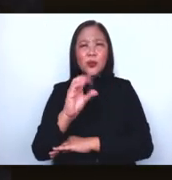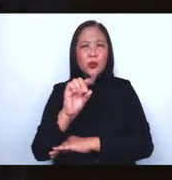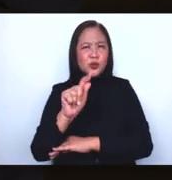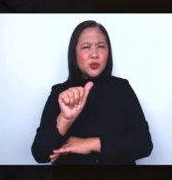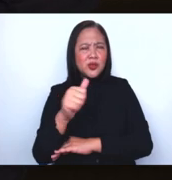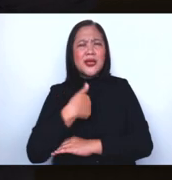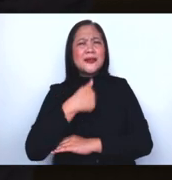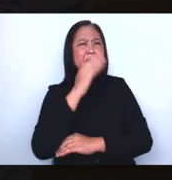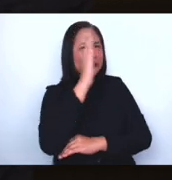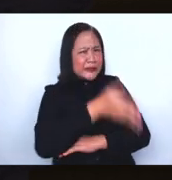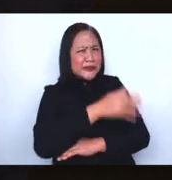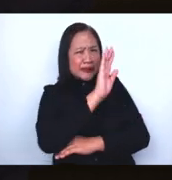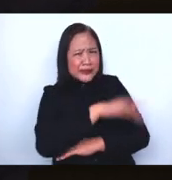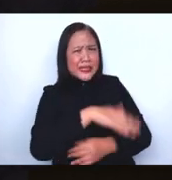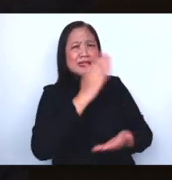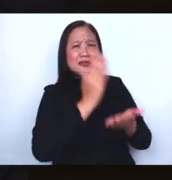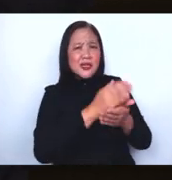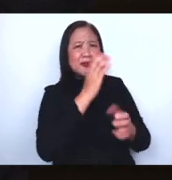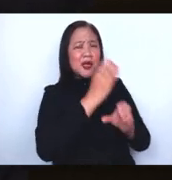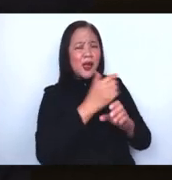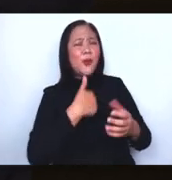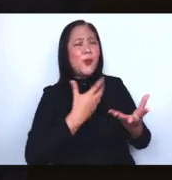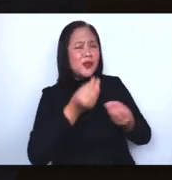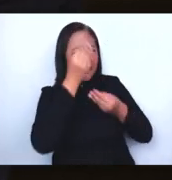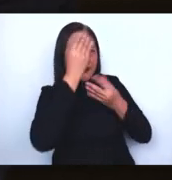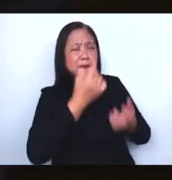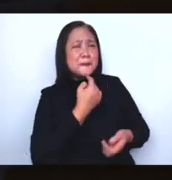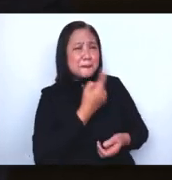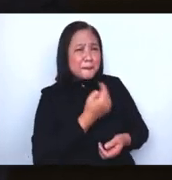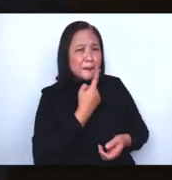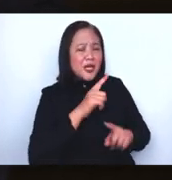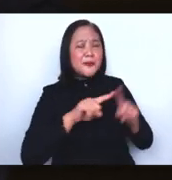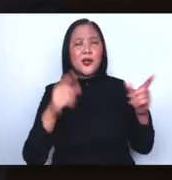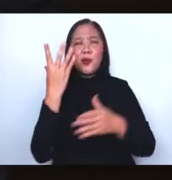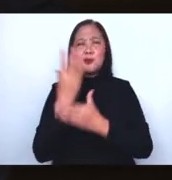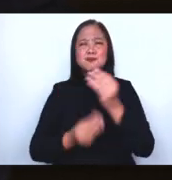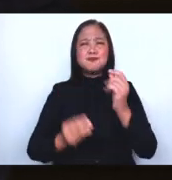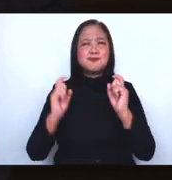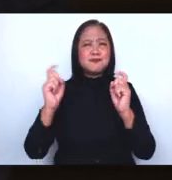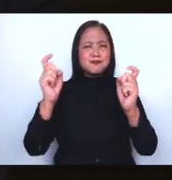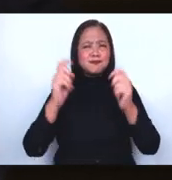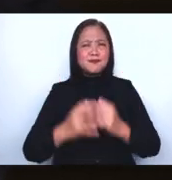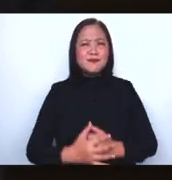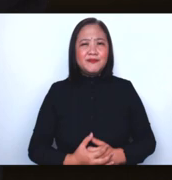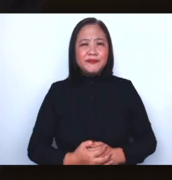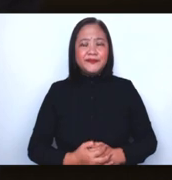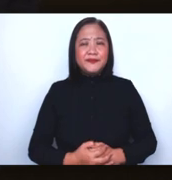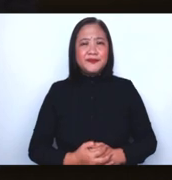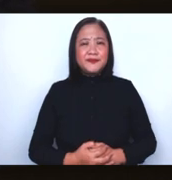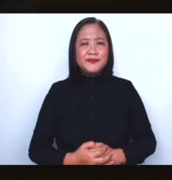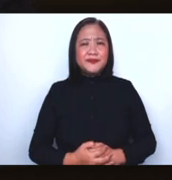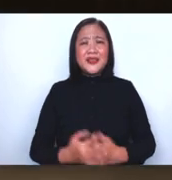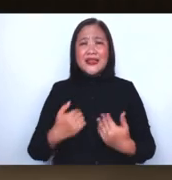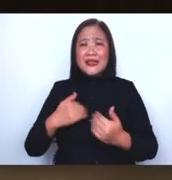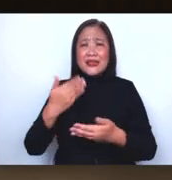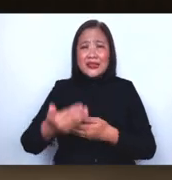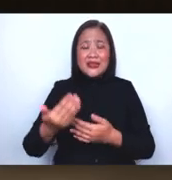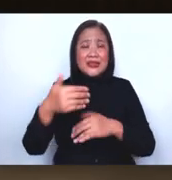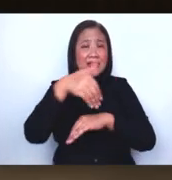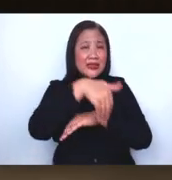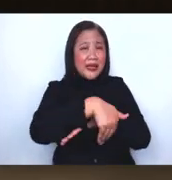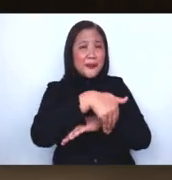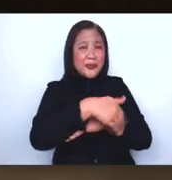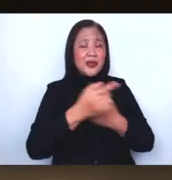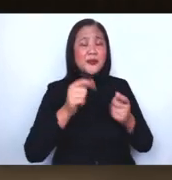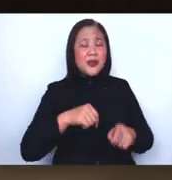at the Escolta, I was gesturing for you to stop the car. I wanted to say a few words, but you vanished out of sight. And then